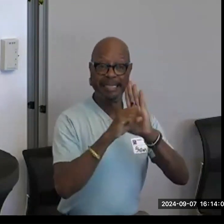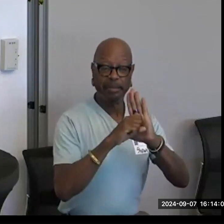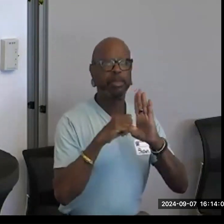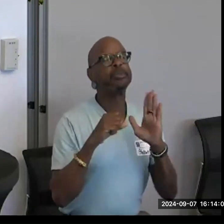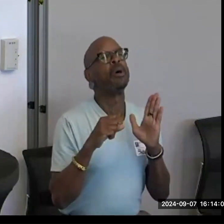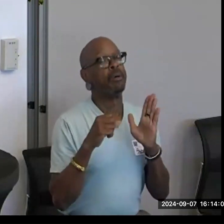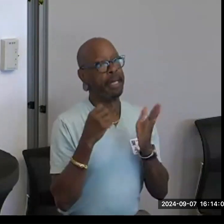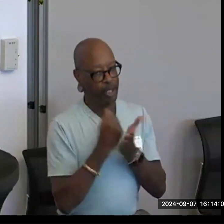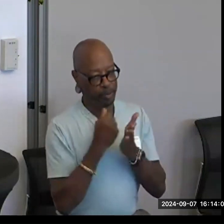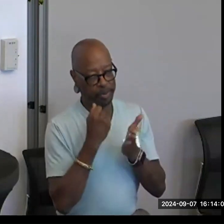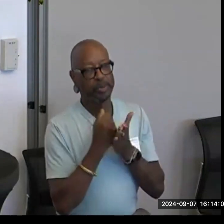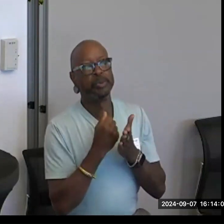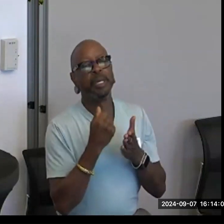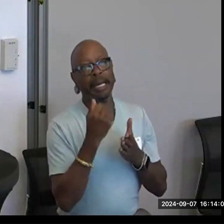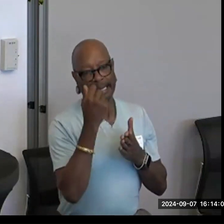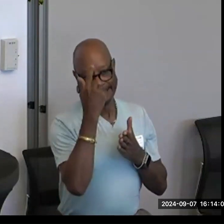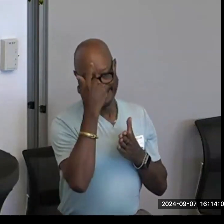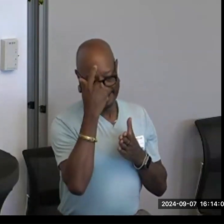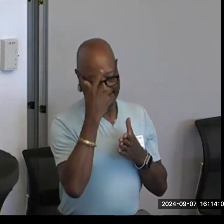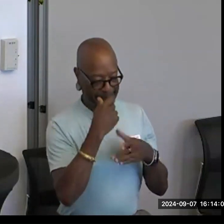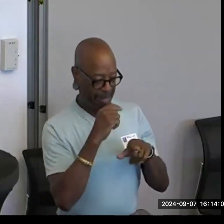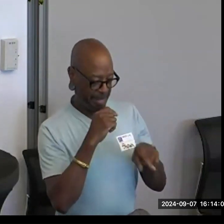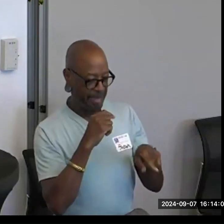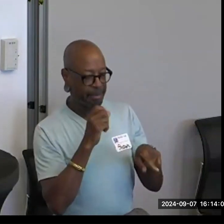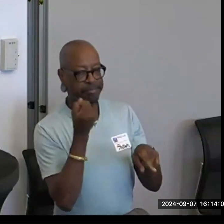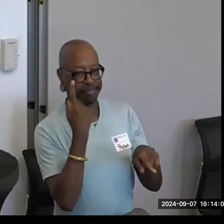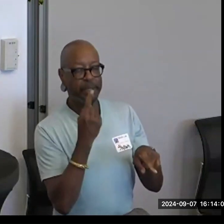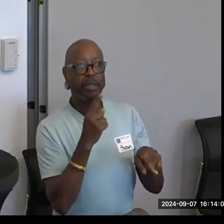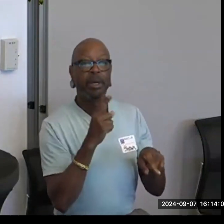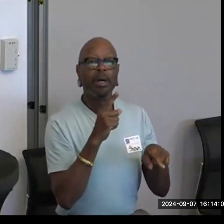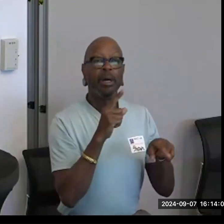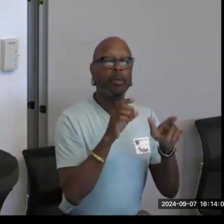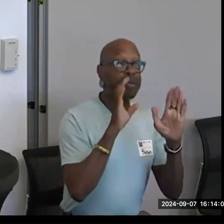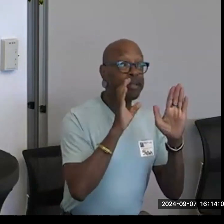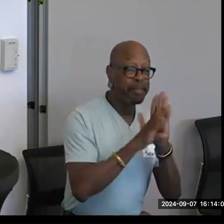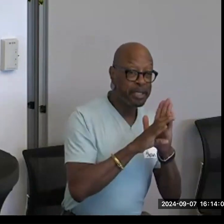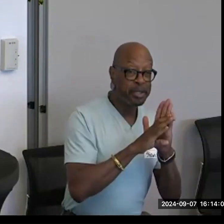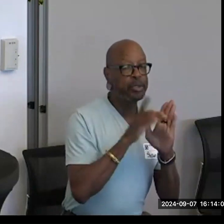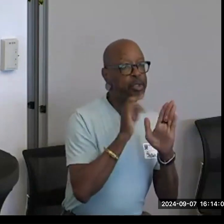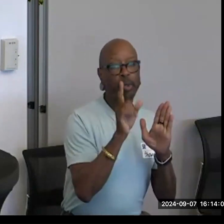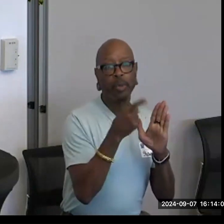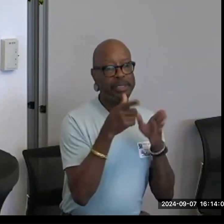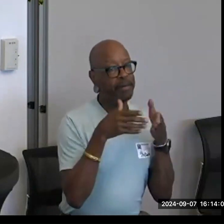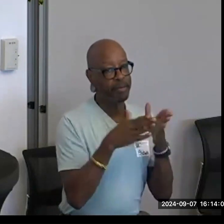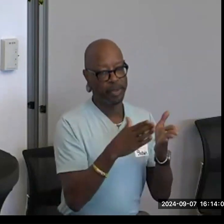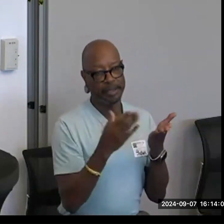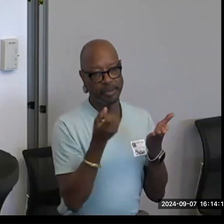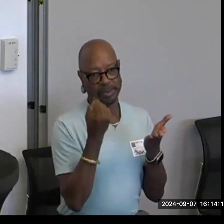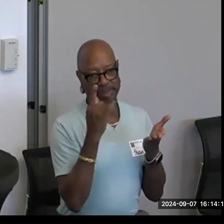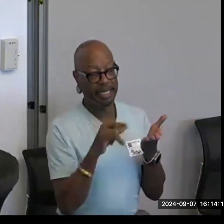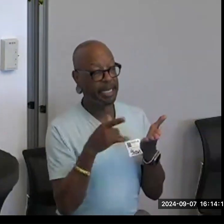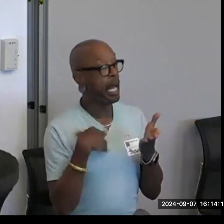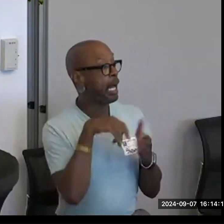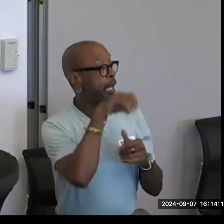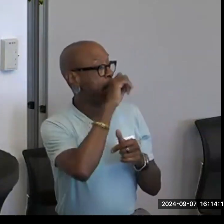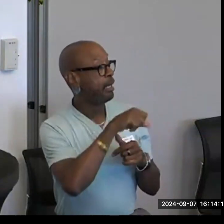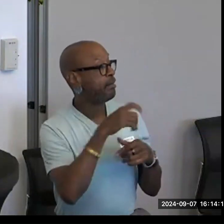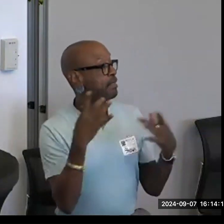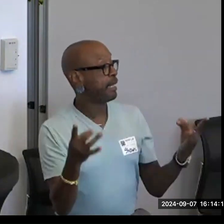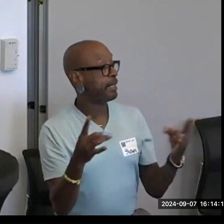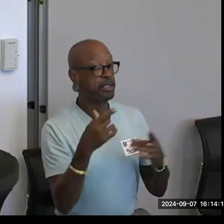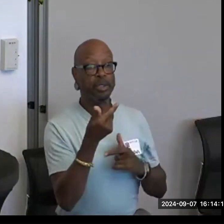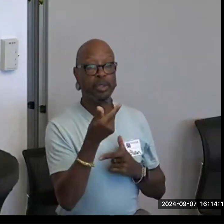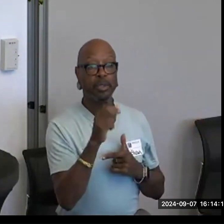with pictures and with images, you don't always have a way of doing that. I love, the tactile